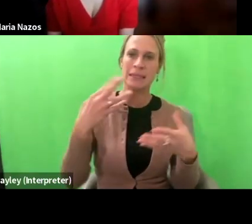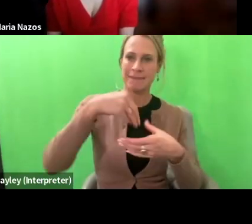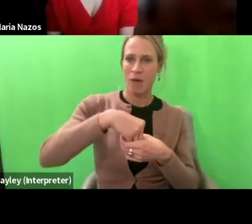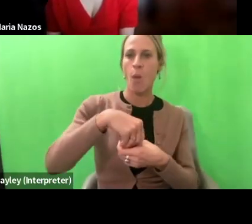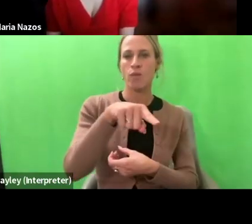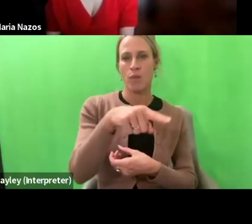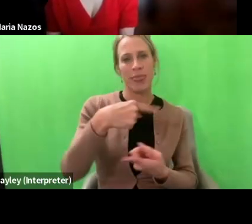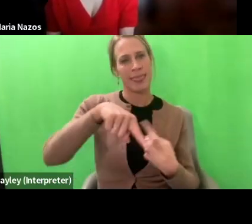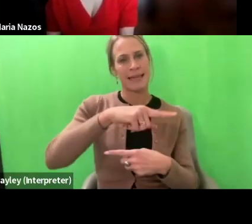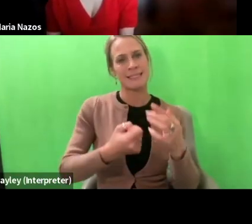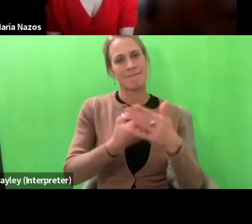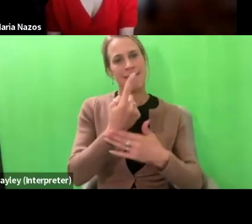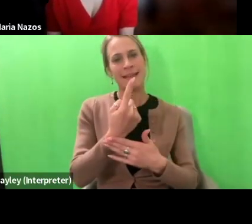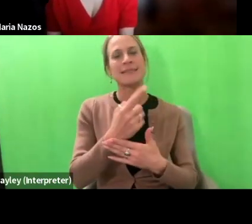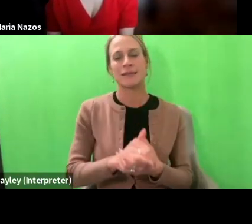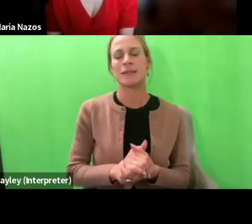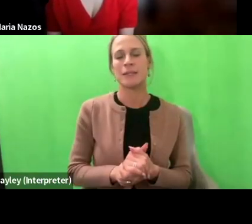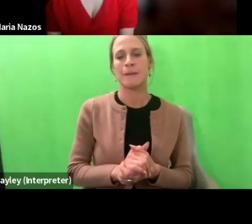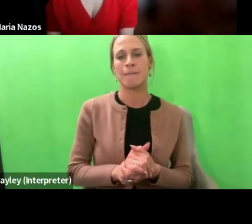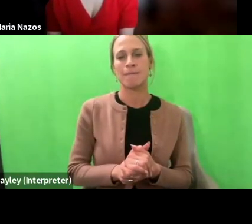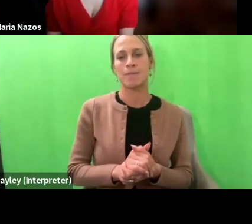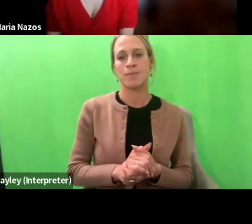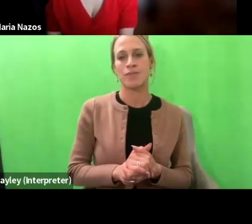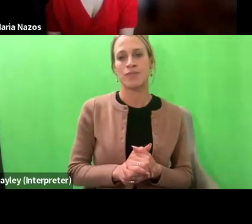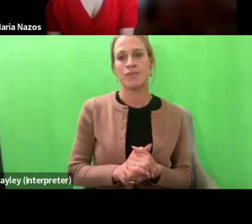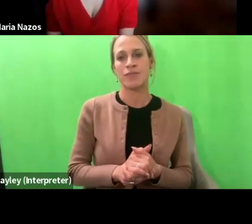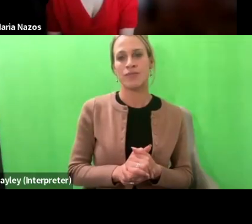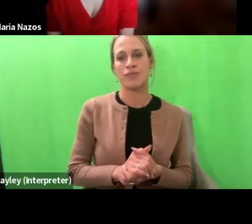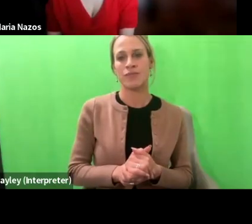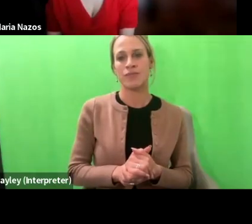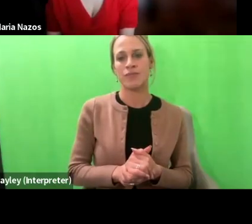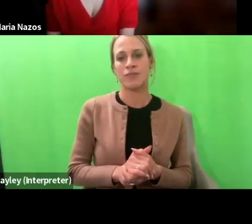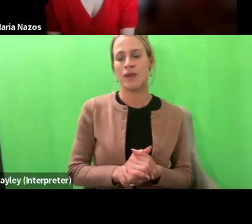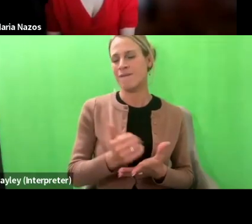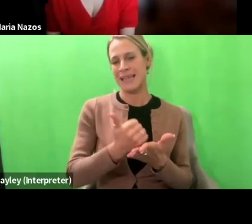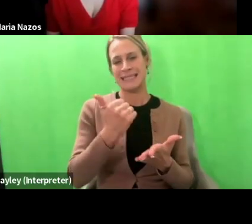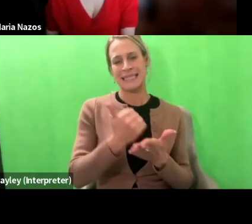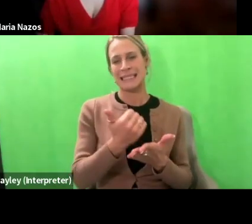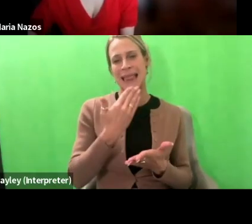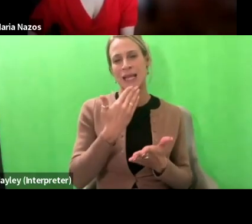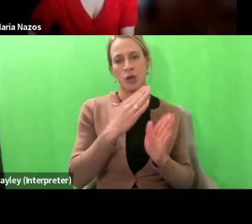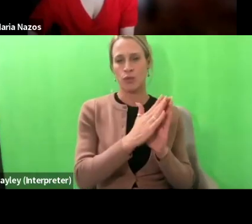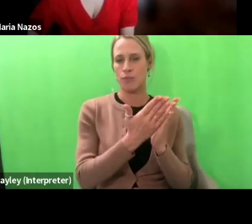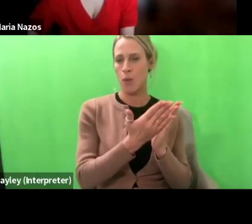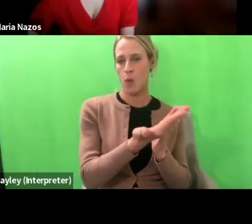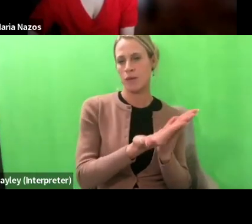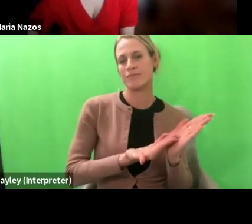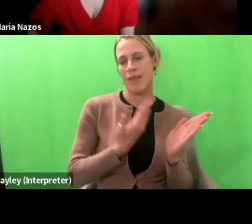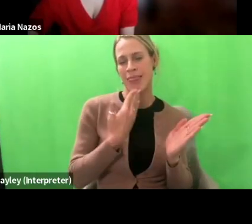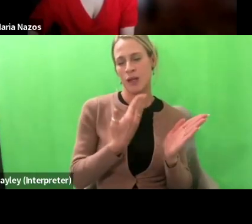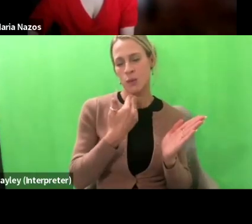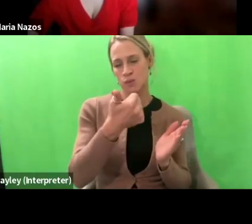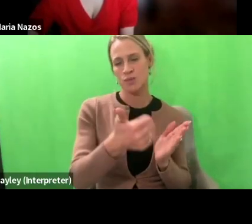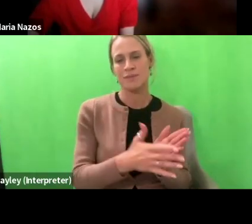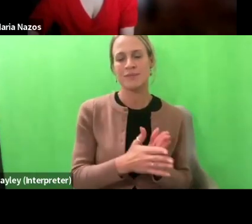this really, really hard, I believe, endeavor, but you did a great job. So I have to say